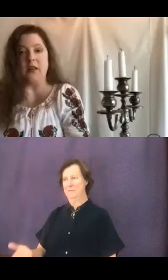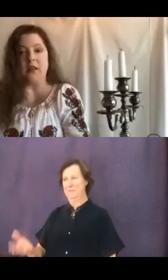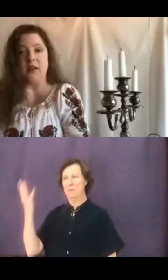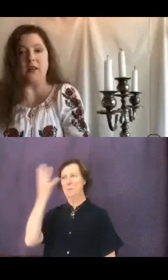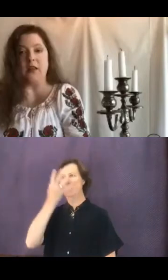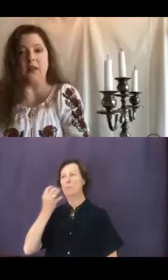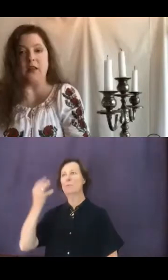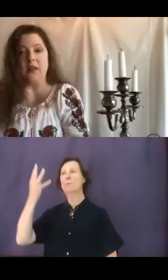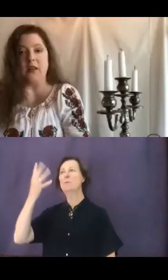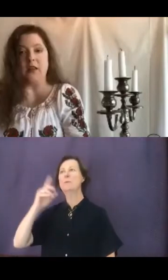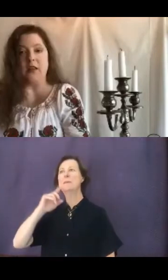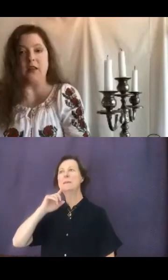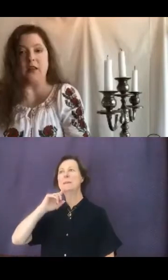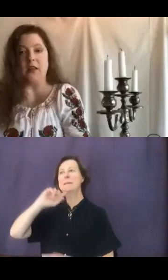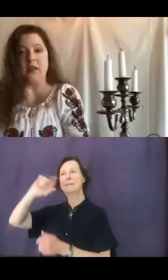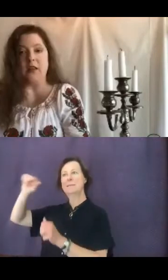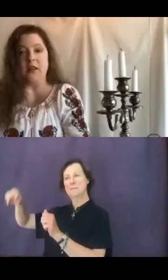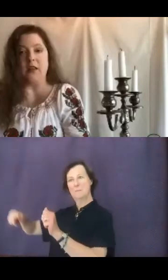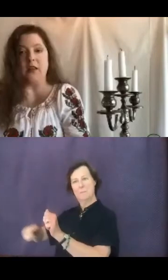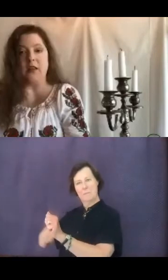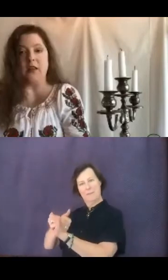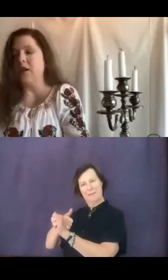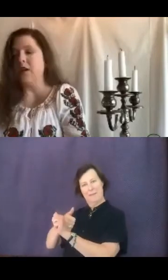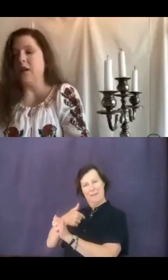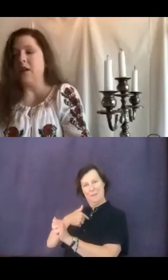Beauty is behind me.